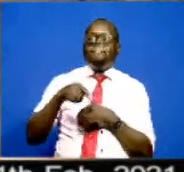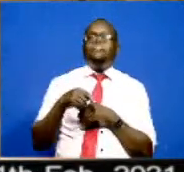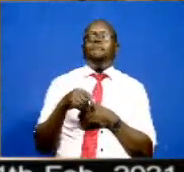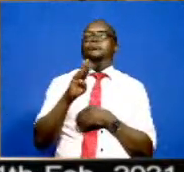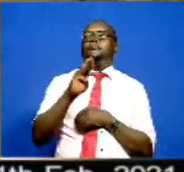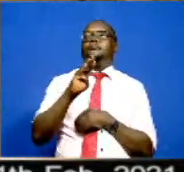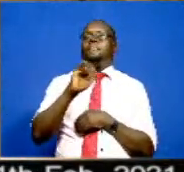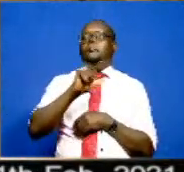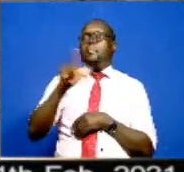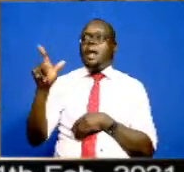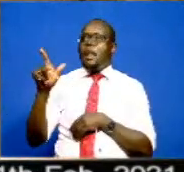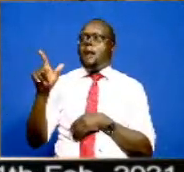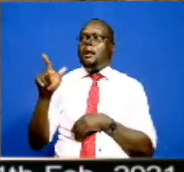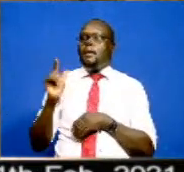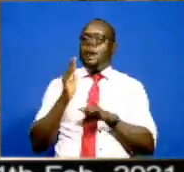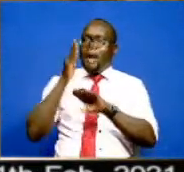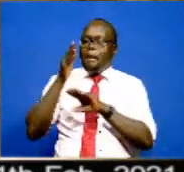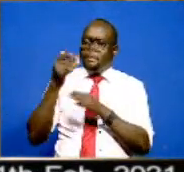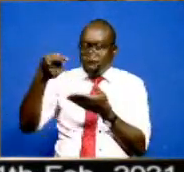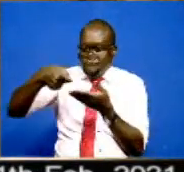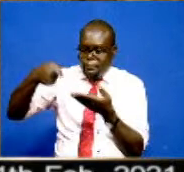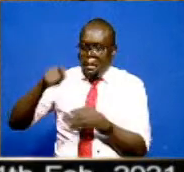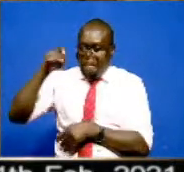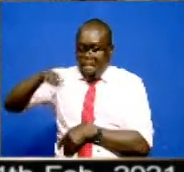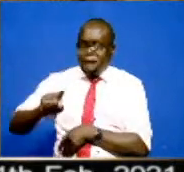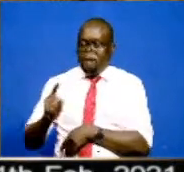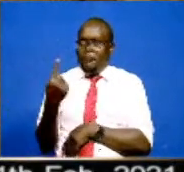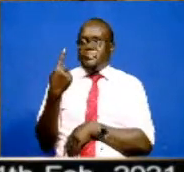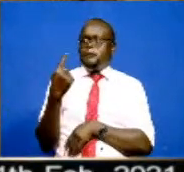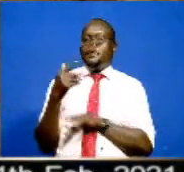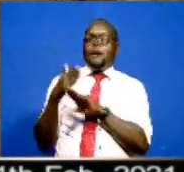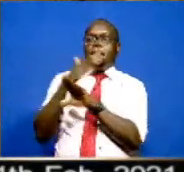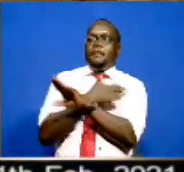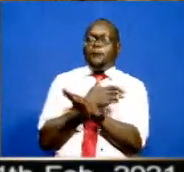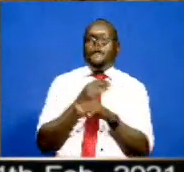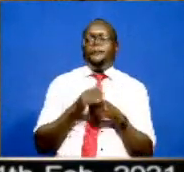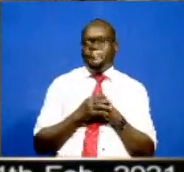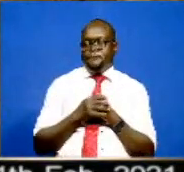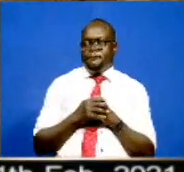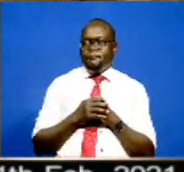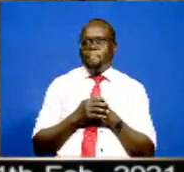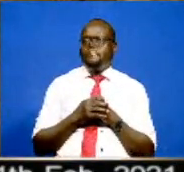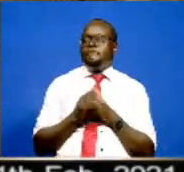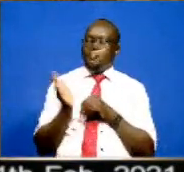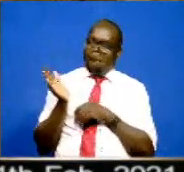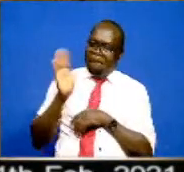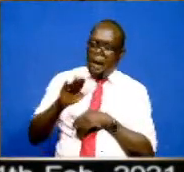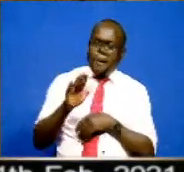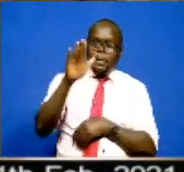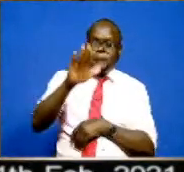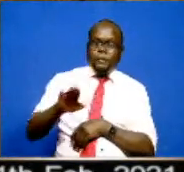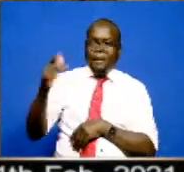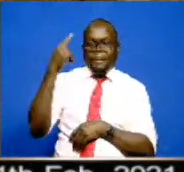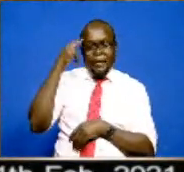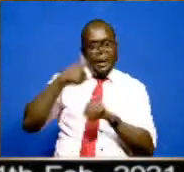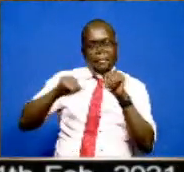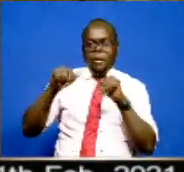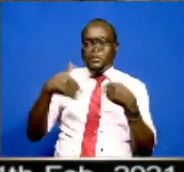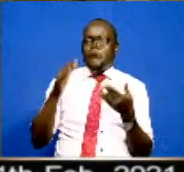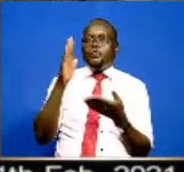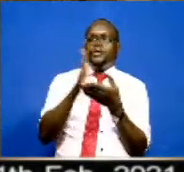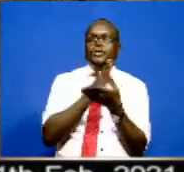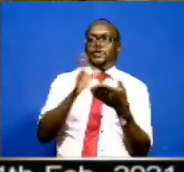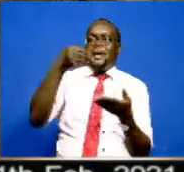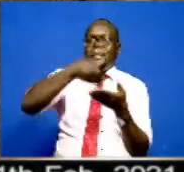Bill and have it assented to before we can come to think about the Appropriations